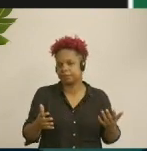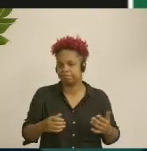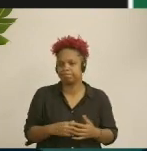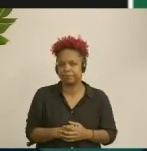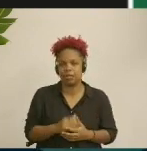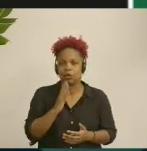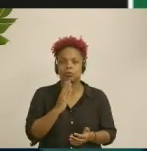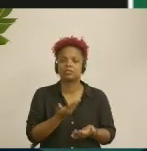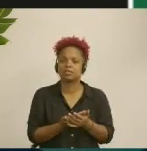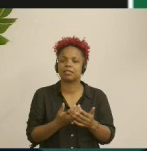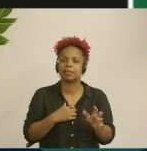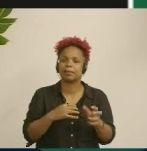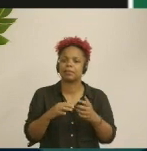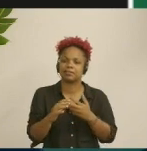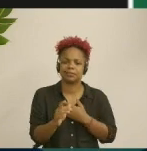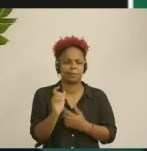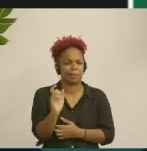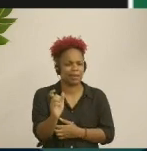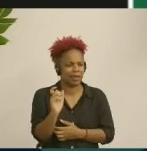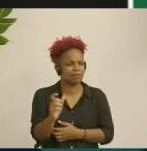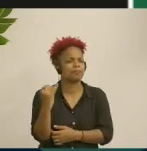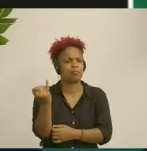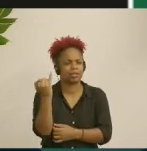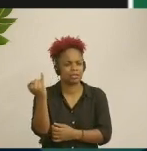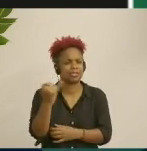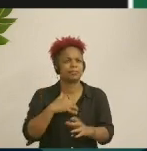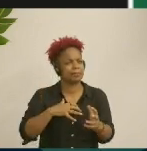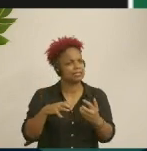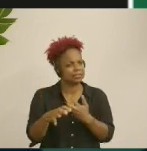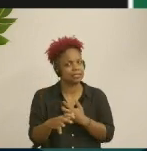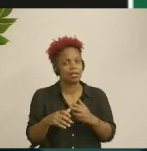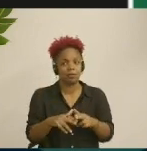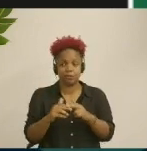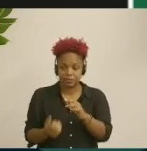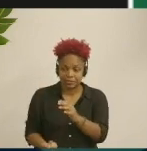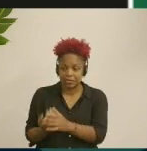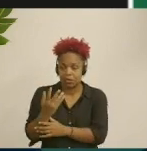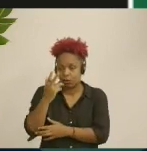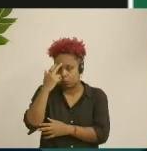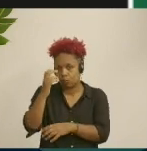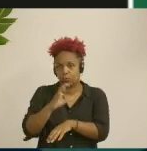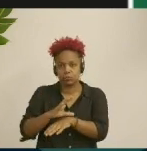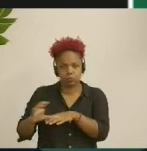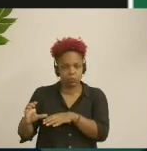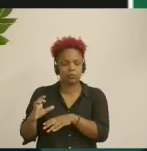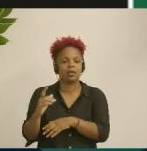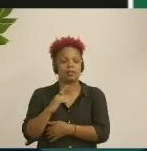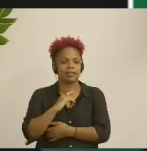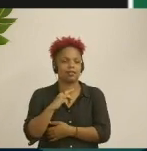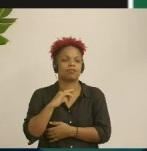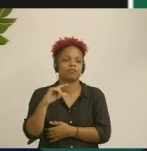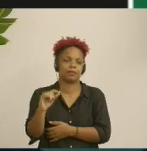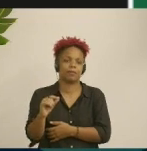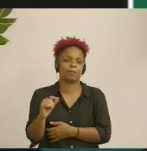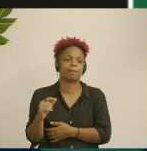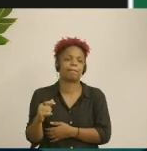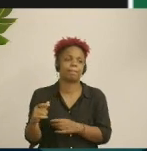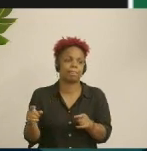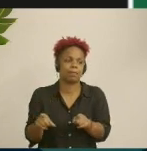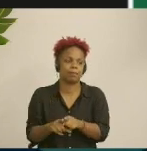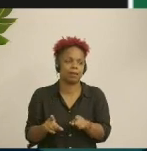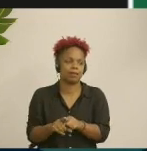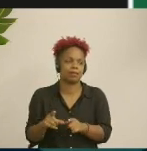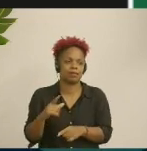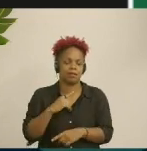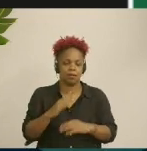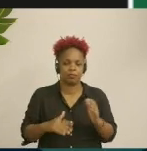you're creating a culture and cultivating that empathy across your colleagues and industry and the university. A lot of necessary